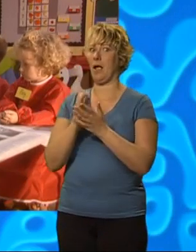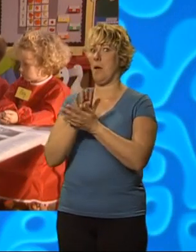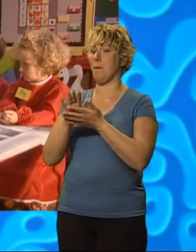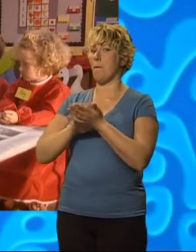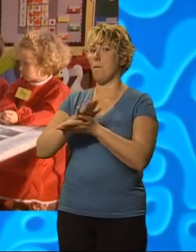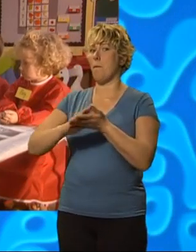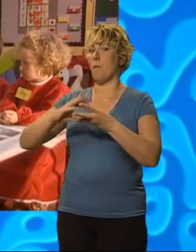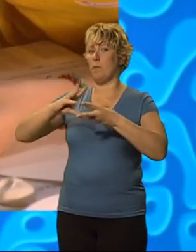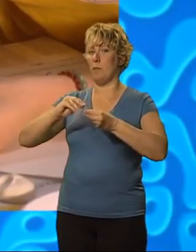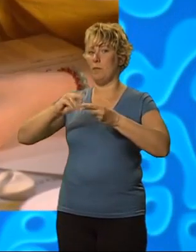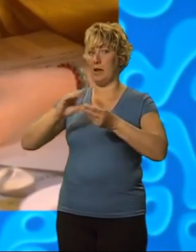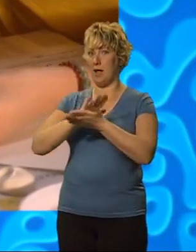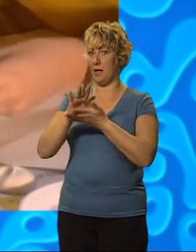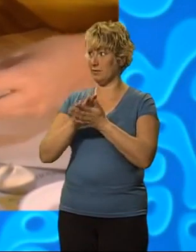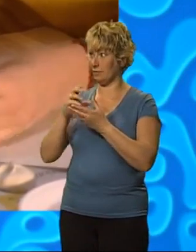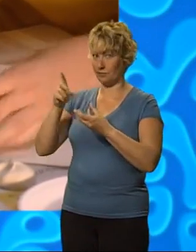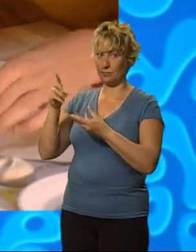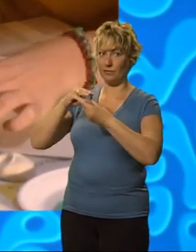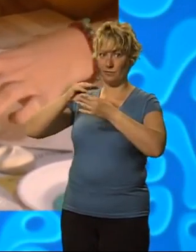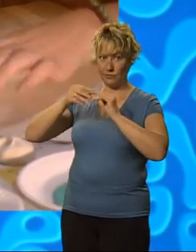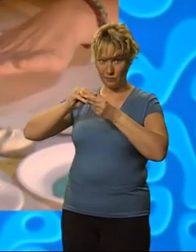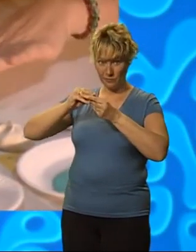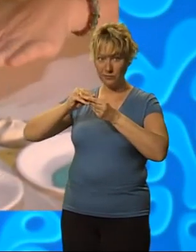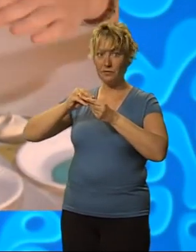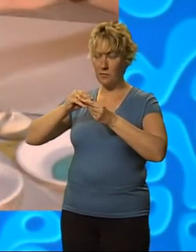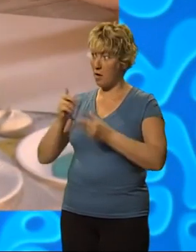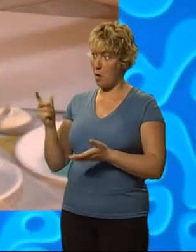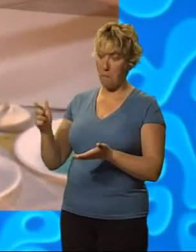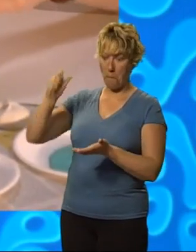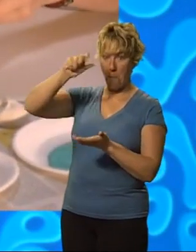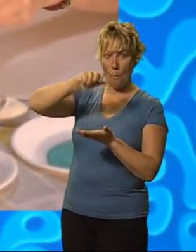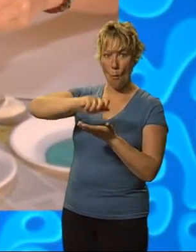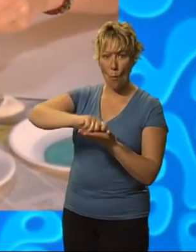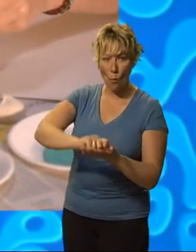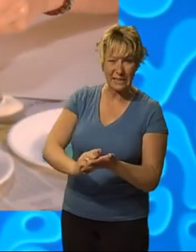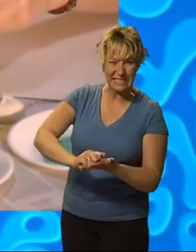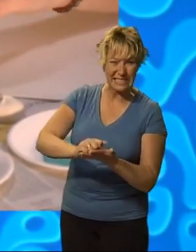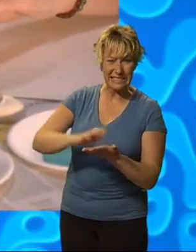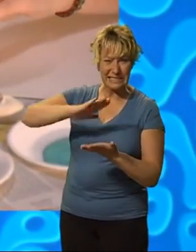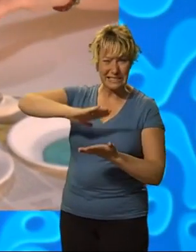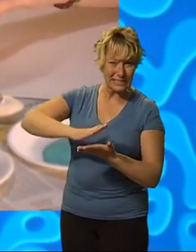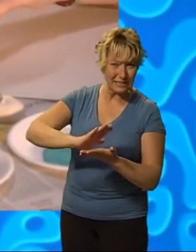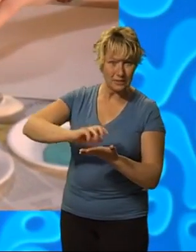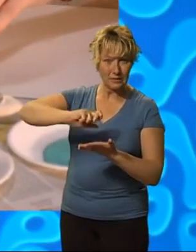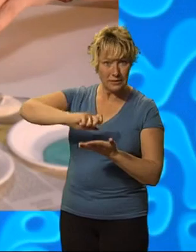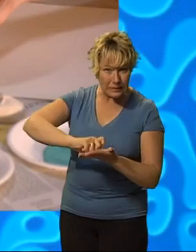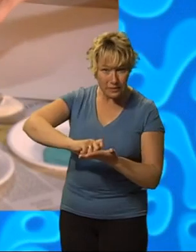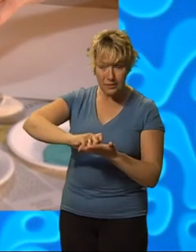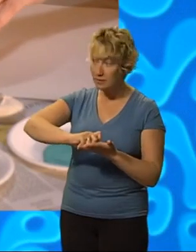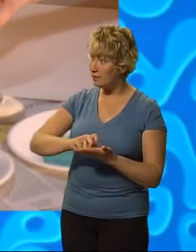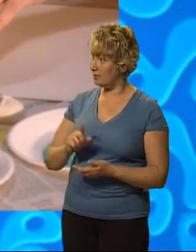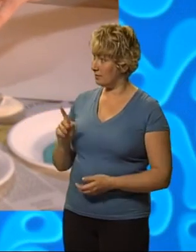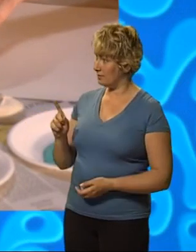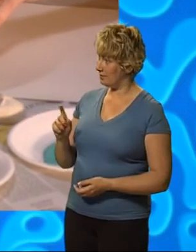what we're going to do is get a bit of modelling clay like this. Pop that down and press the modelling clay